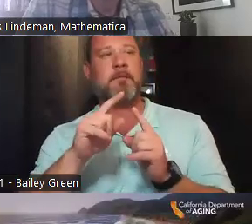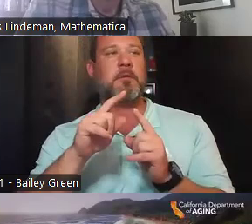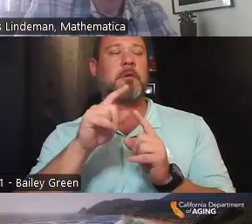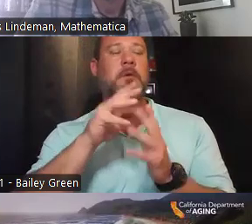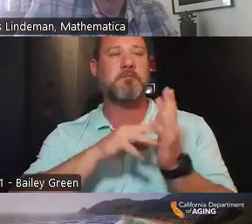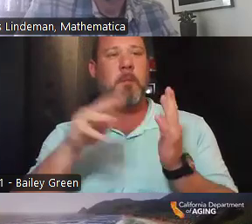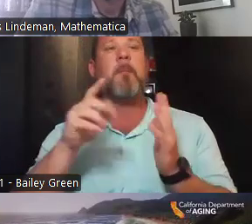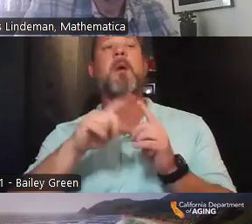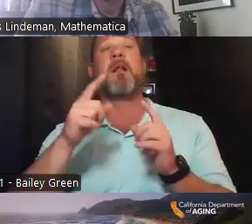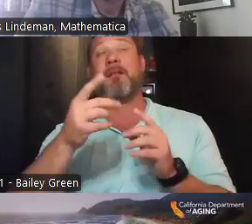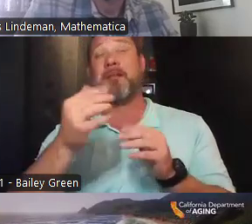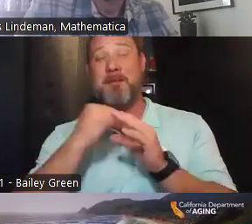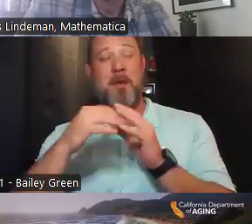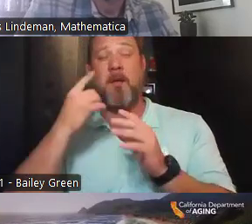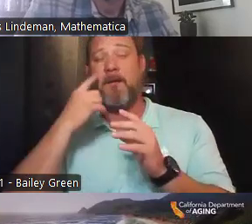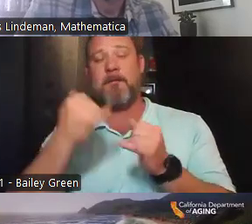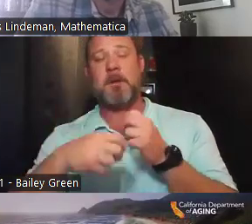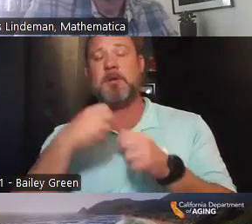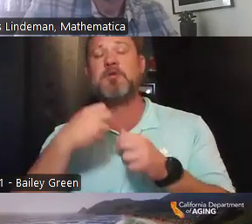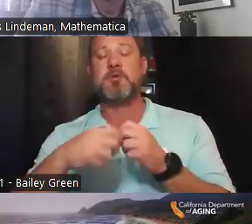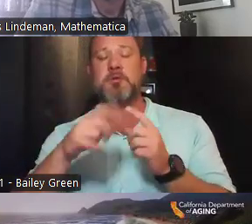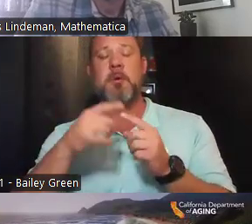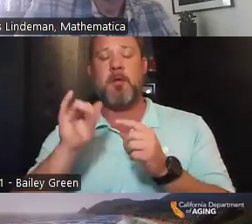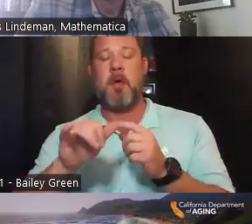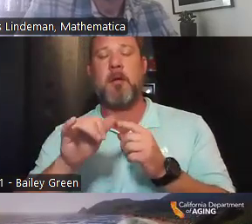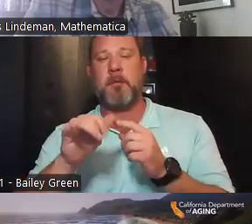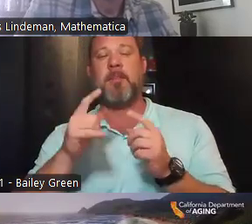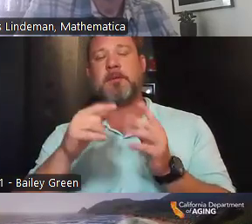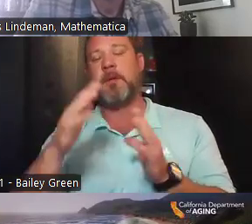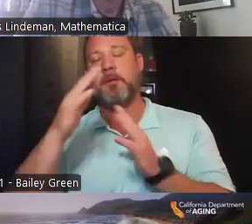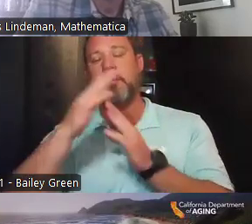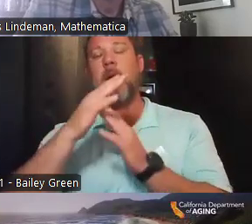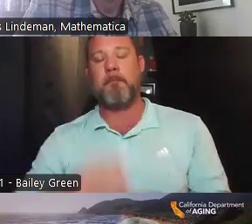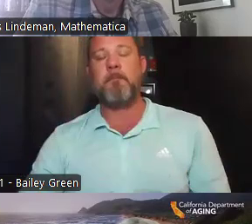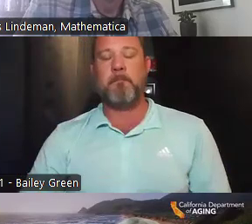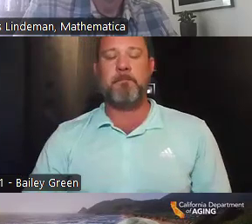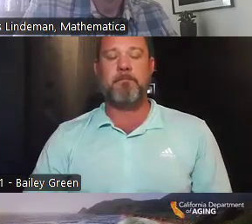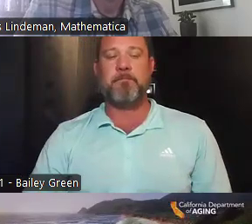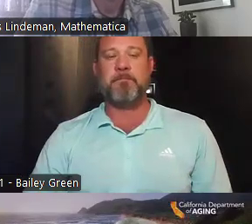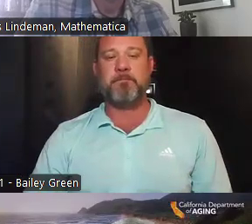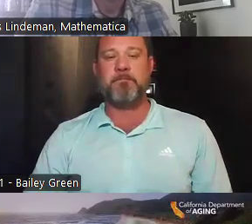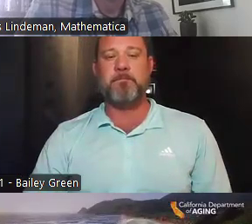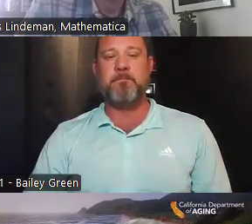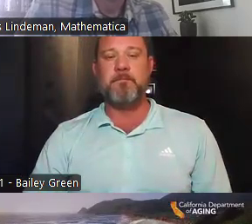let us know if you run into any issues with that. But that has been at the top of mind throughout the development.